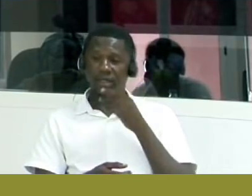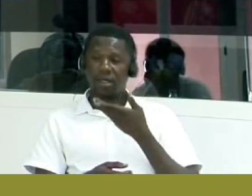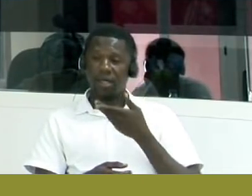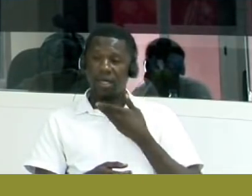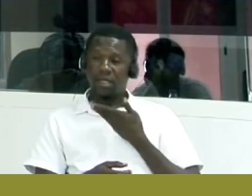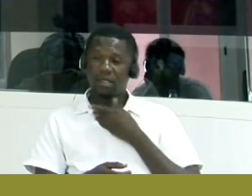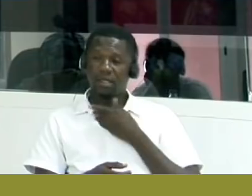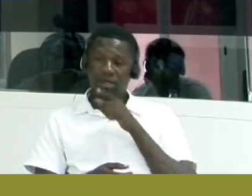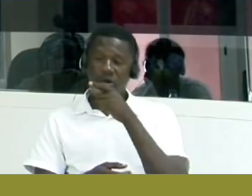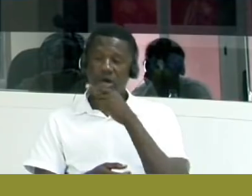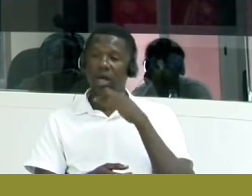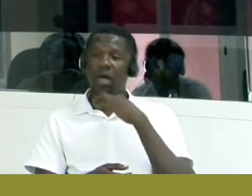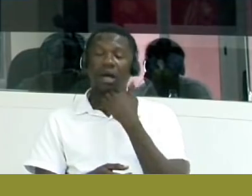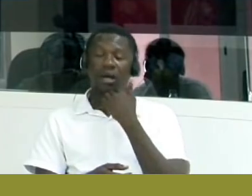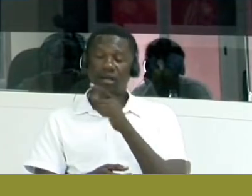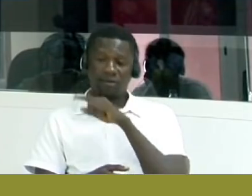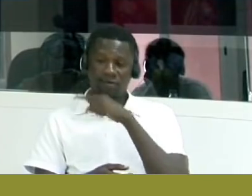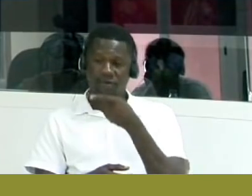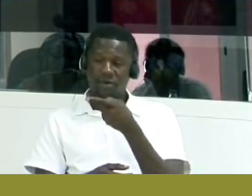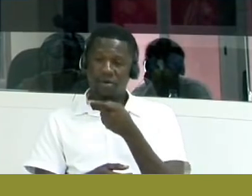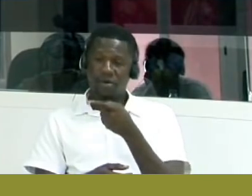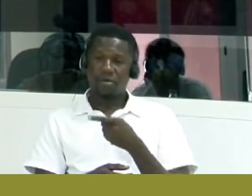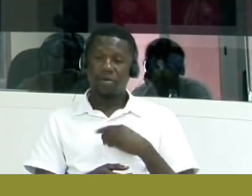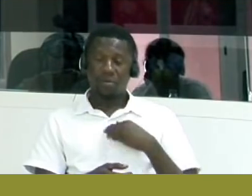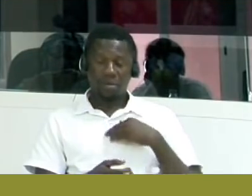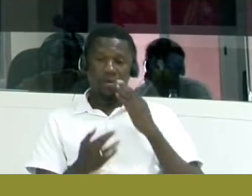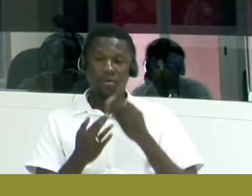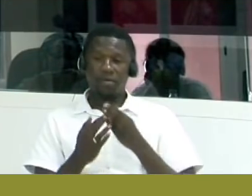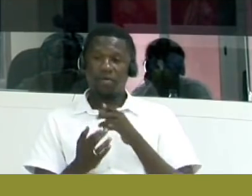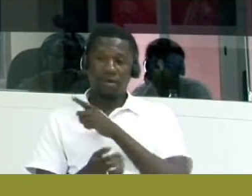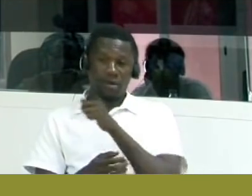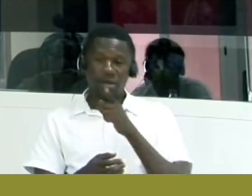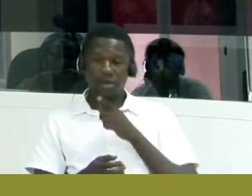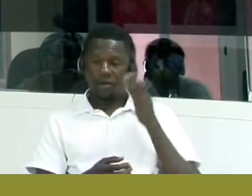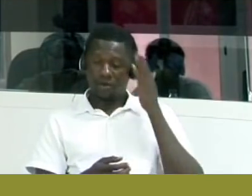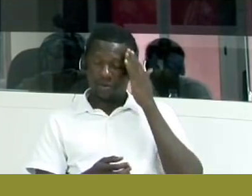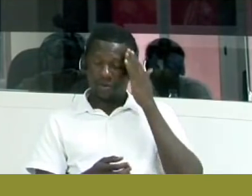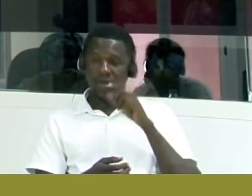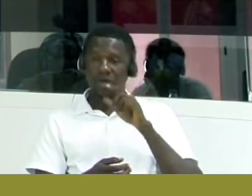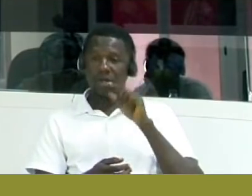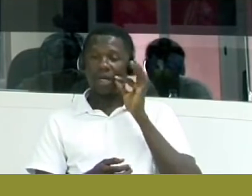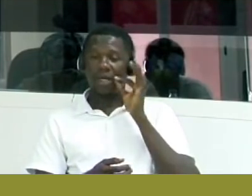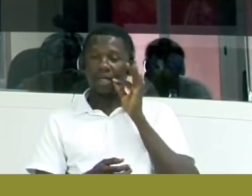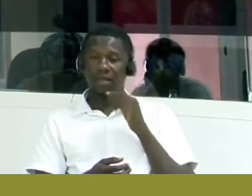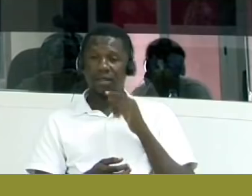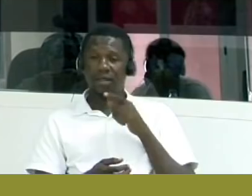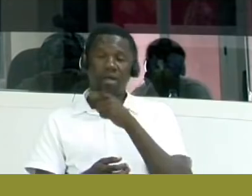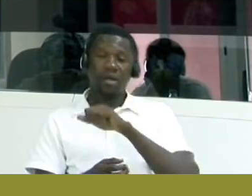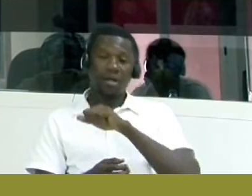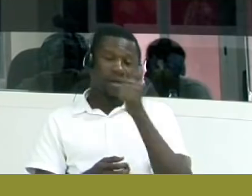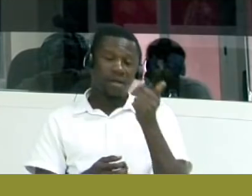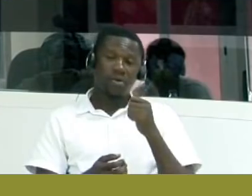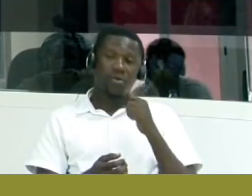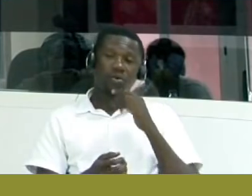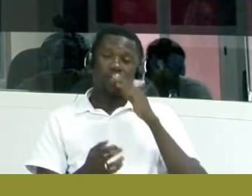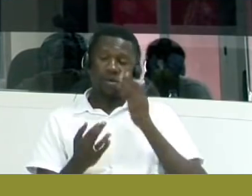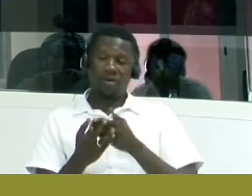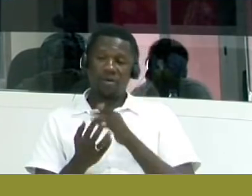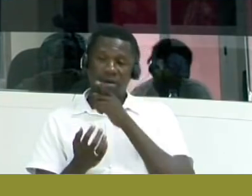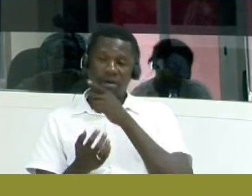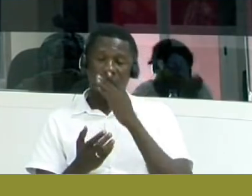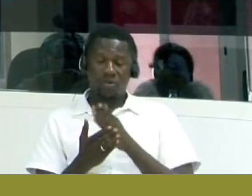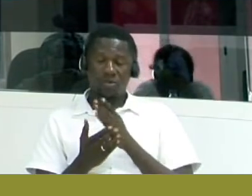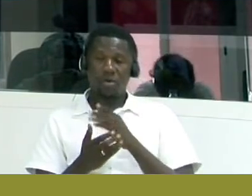for? I believe they knew the answers. I believe they knew. And you believe, therefore, they were violating orders